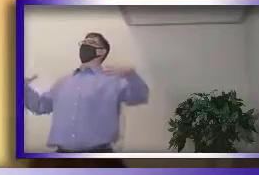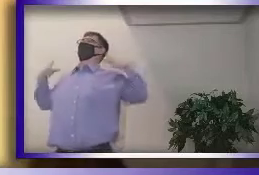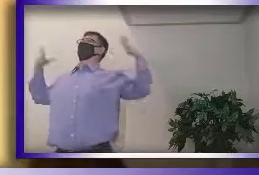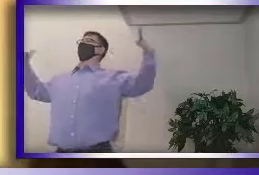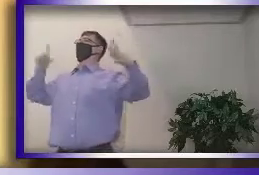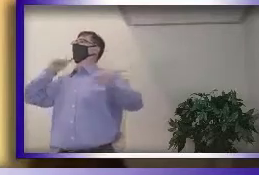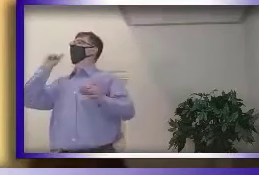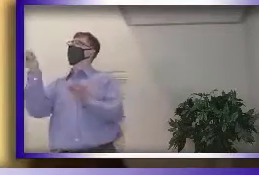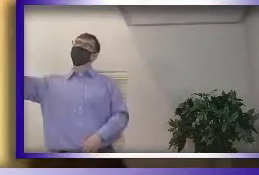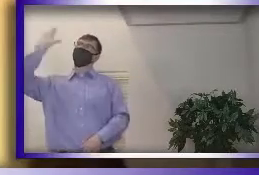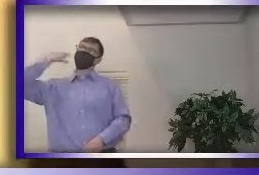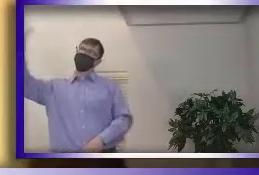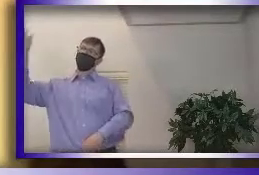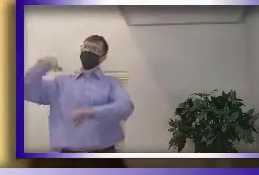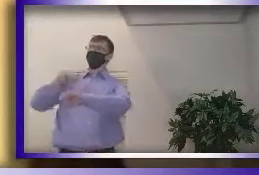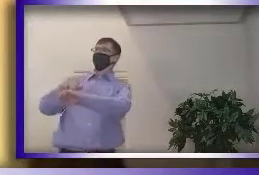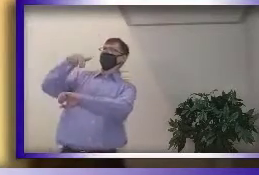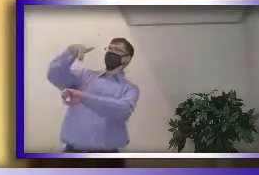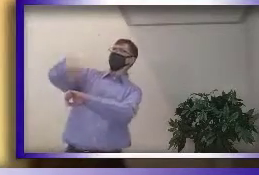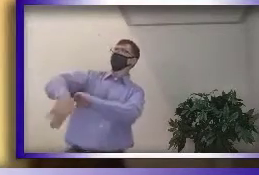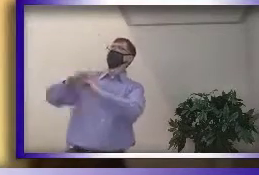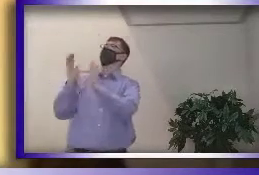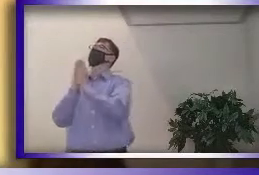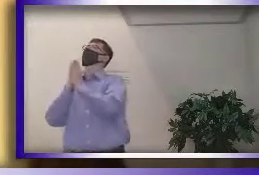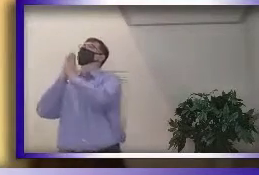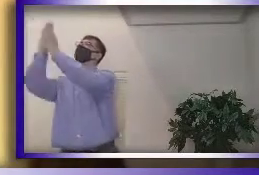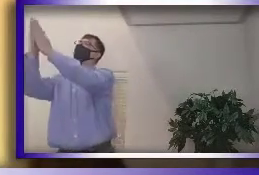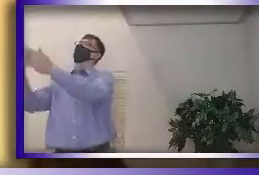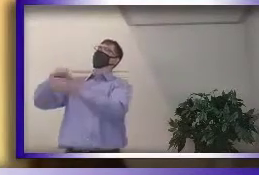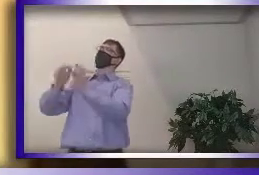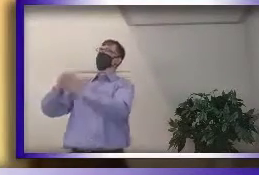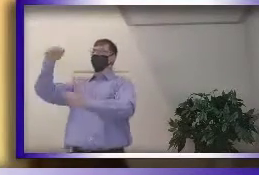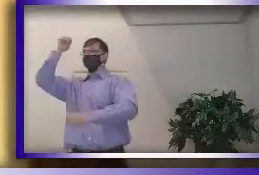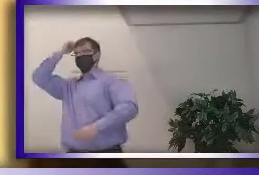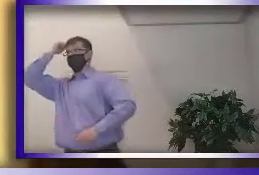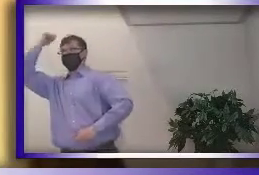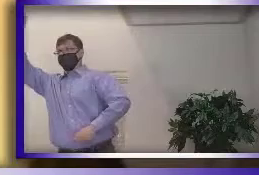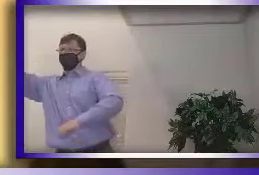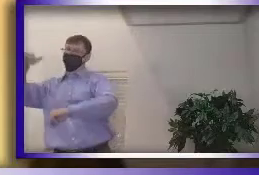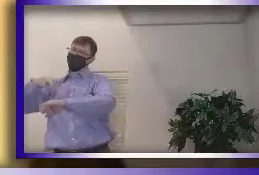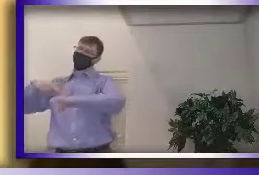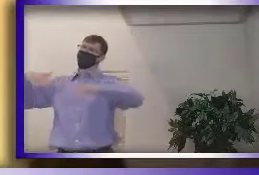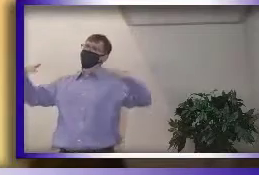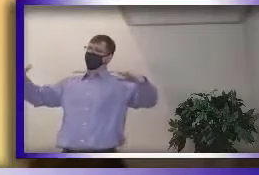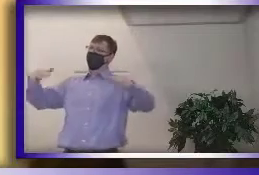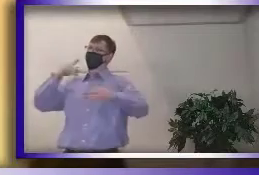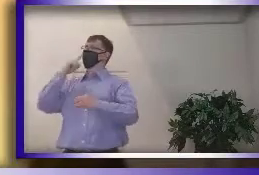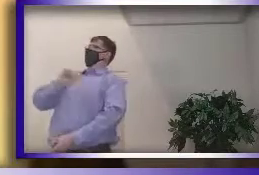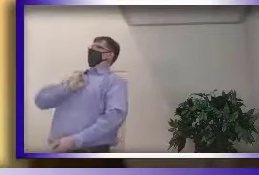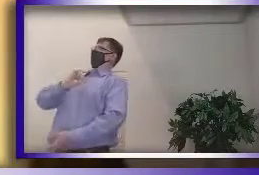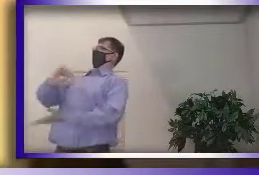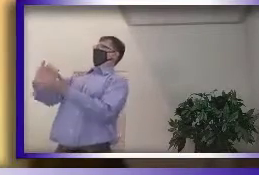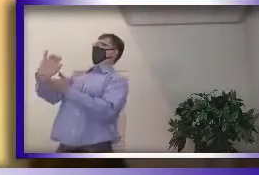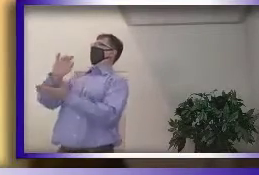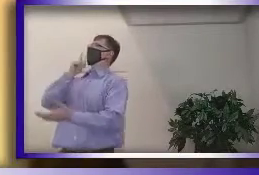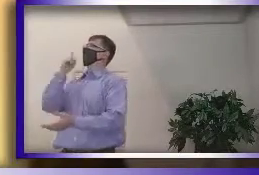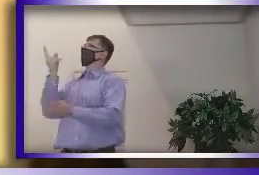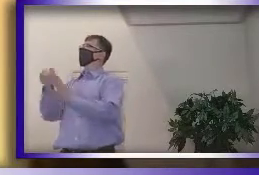that power and work from that place within us that knows itself as part of